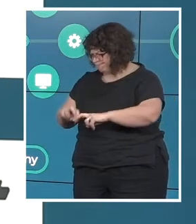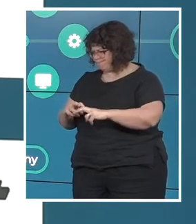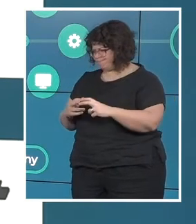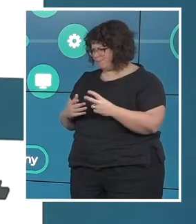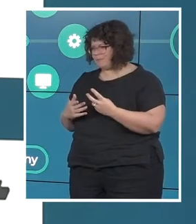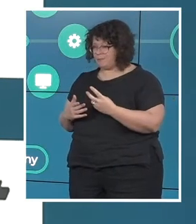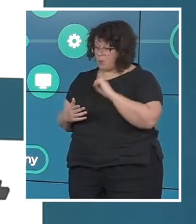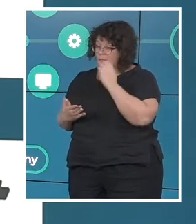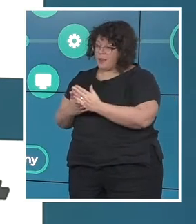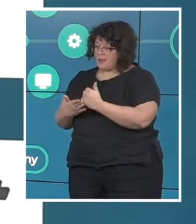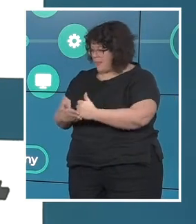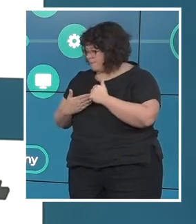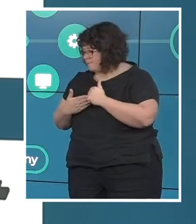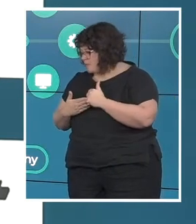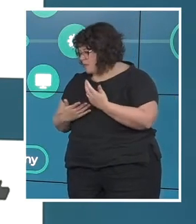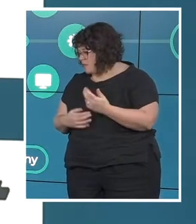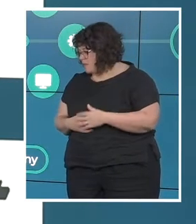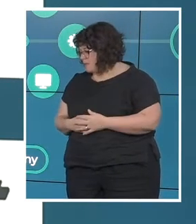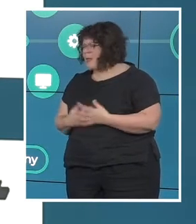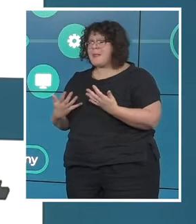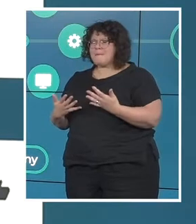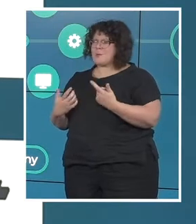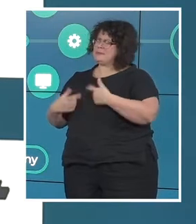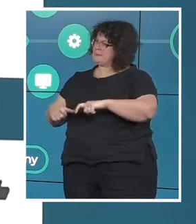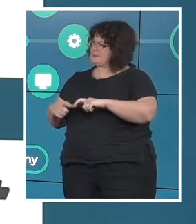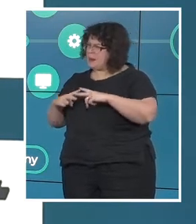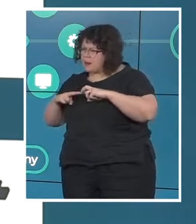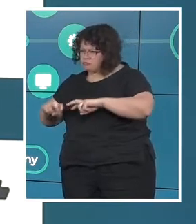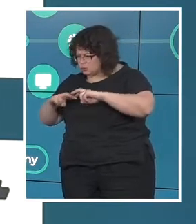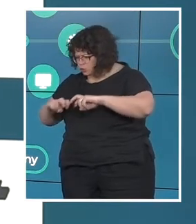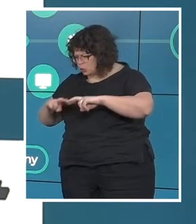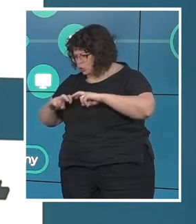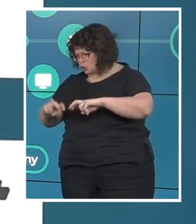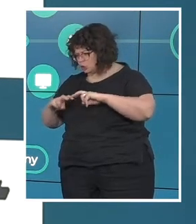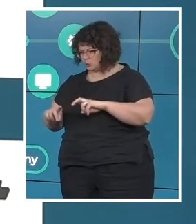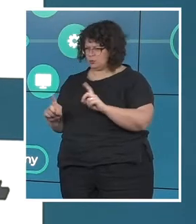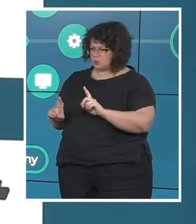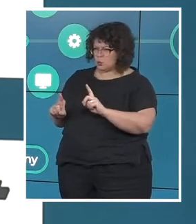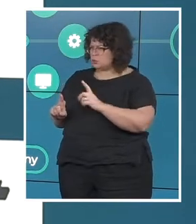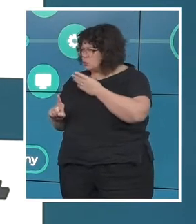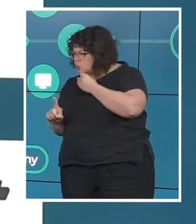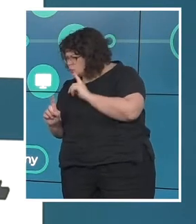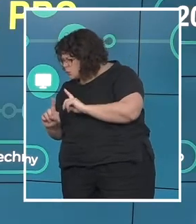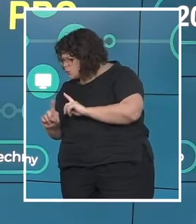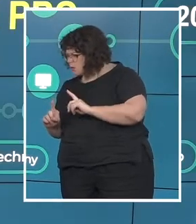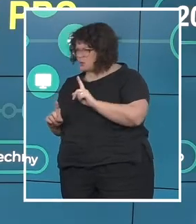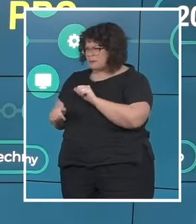where we're looking at what we can use and what's the best way and the best instances to use audio description. I think just on